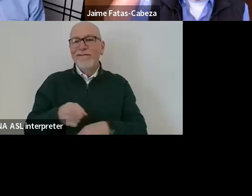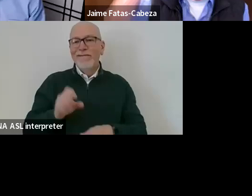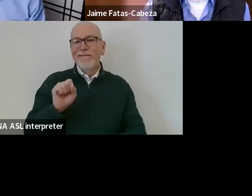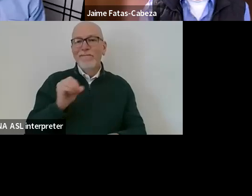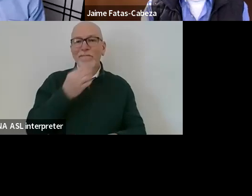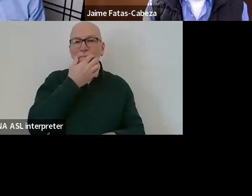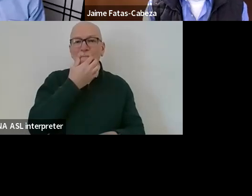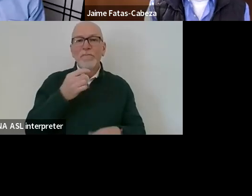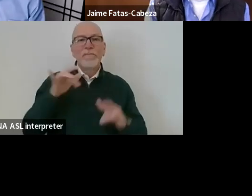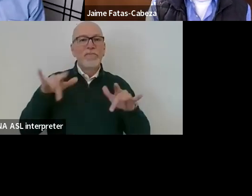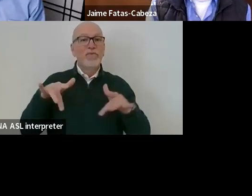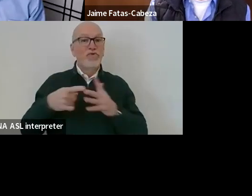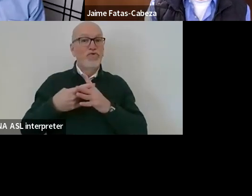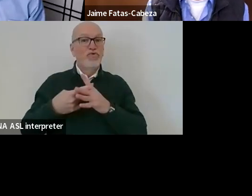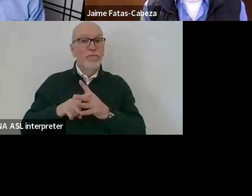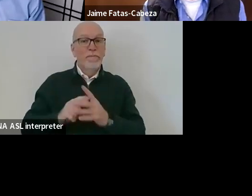Once again,